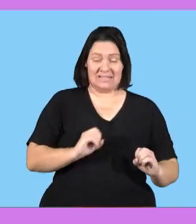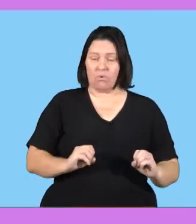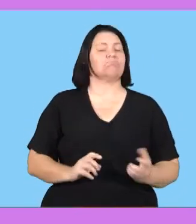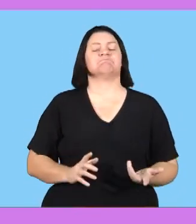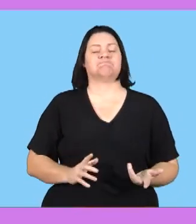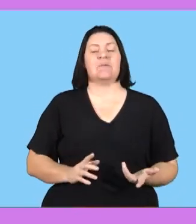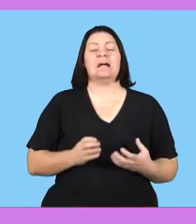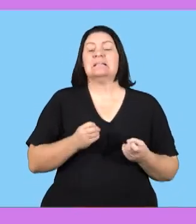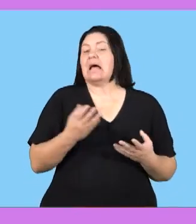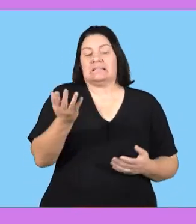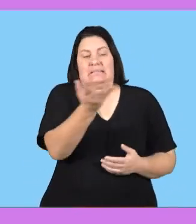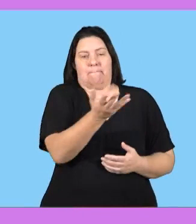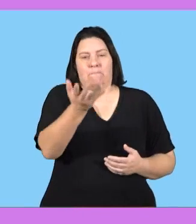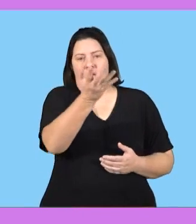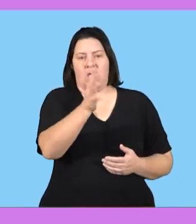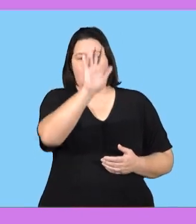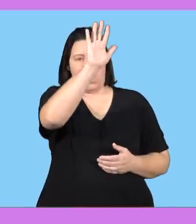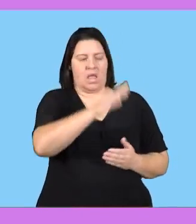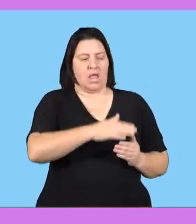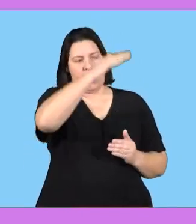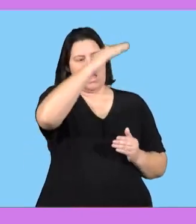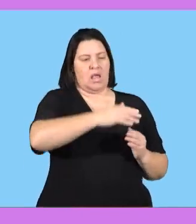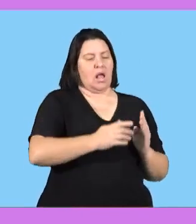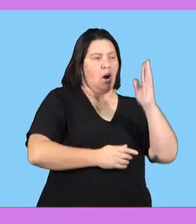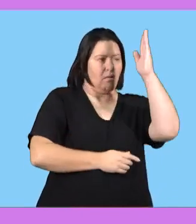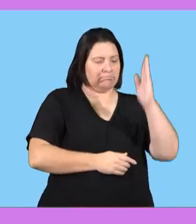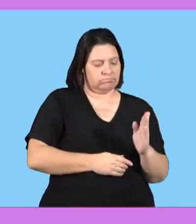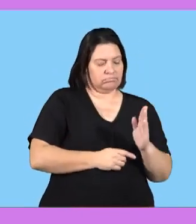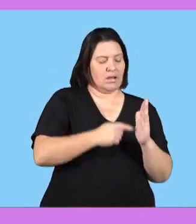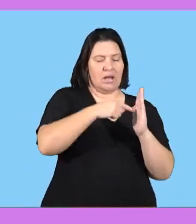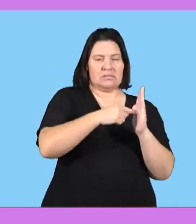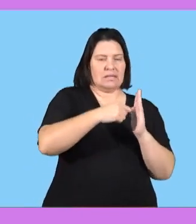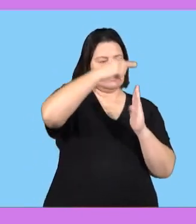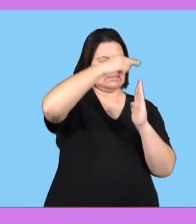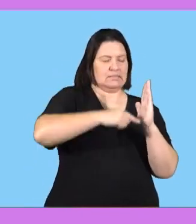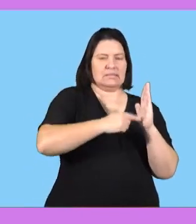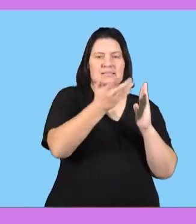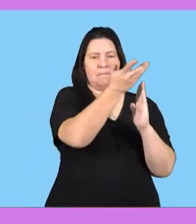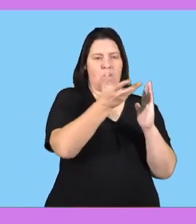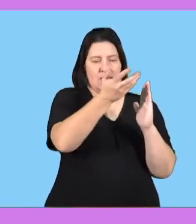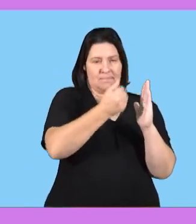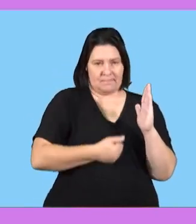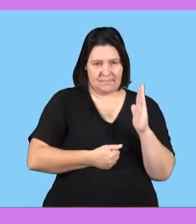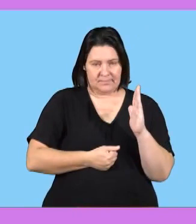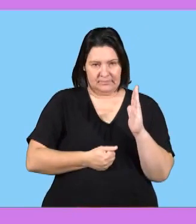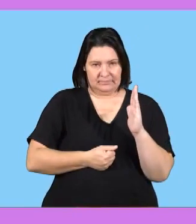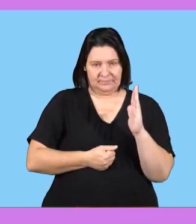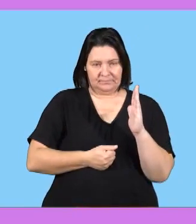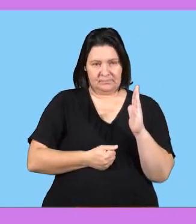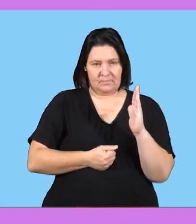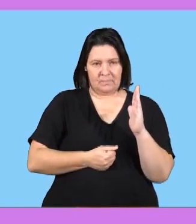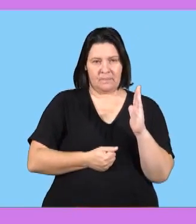It starts somewhere on this y-axis or on the vertical